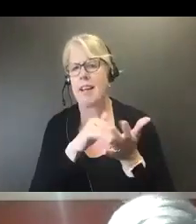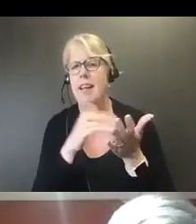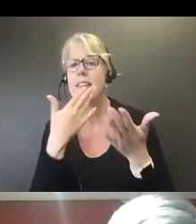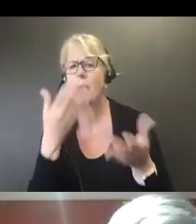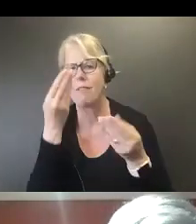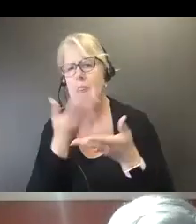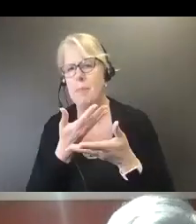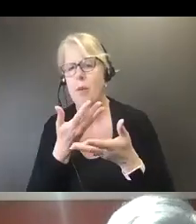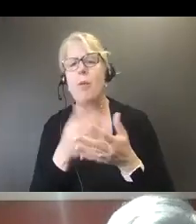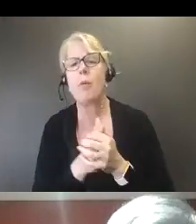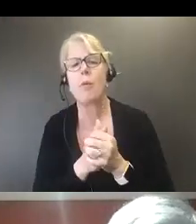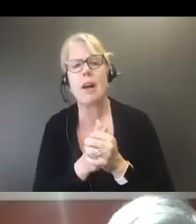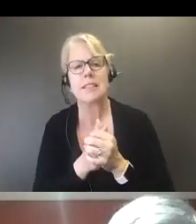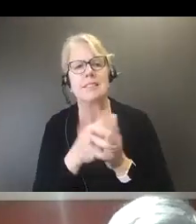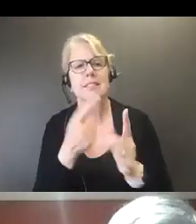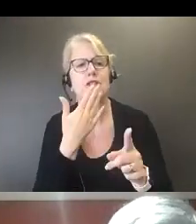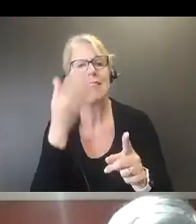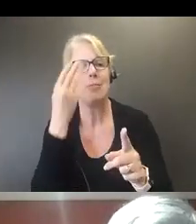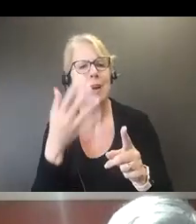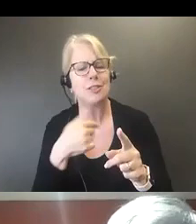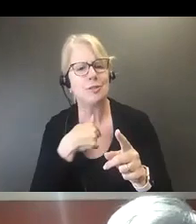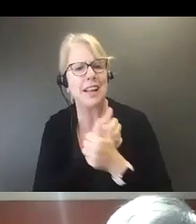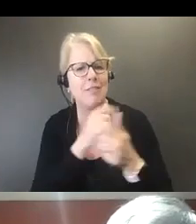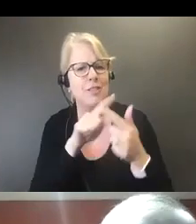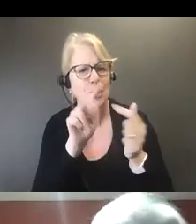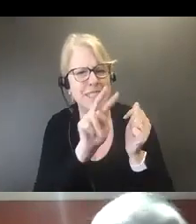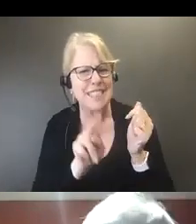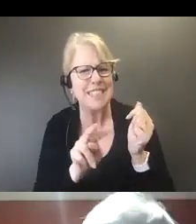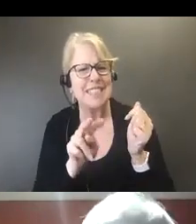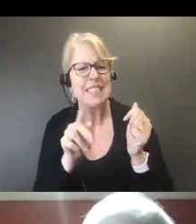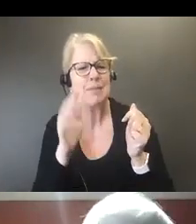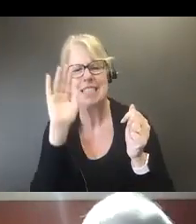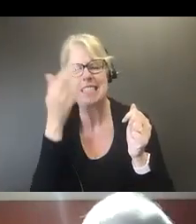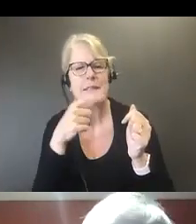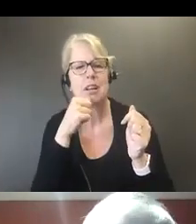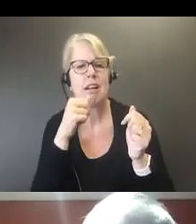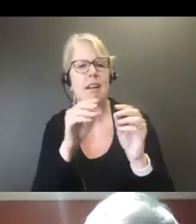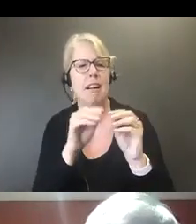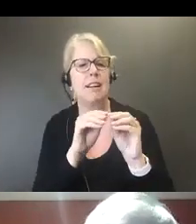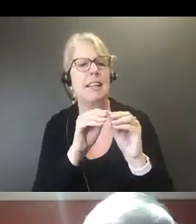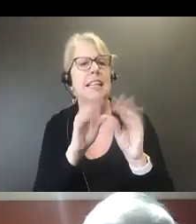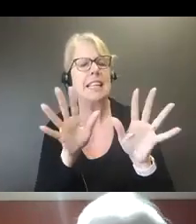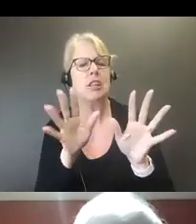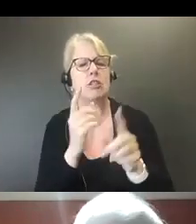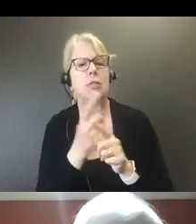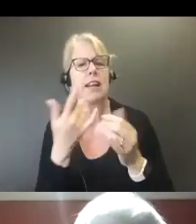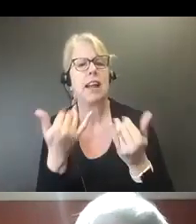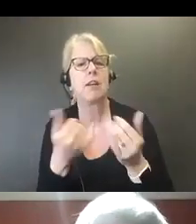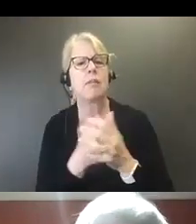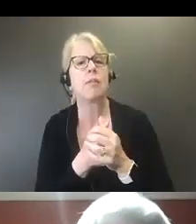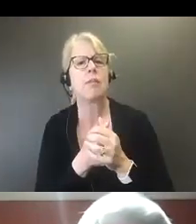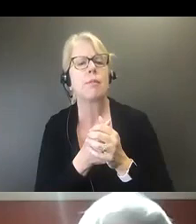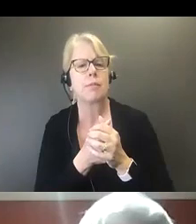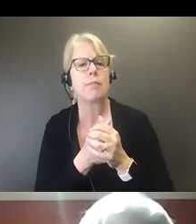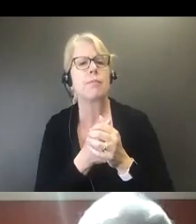before It's got good information that we would love to see, and I've seen them, so I know it's worth seeing. Okay,